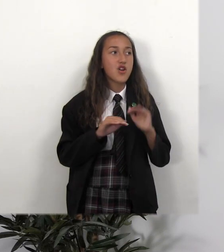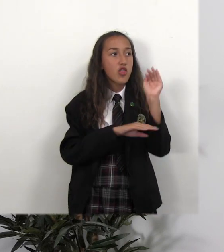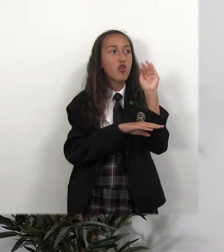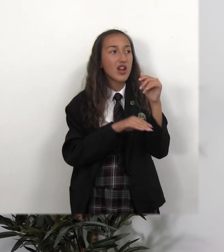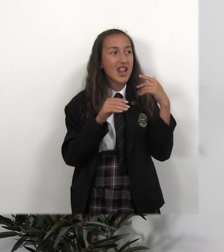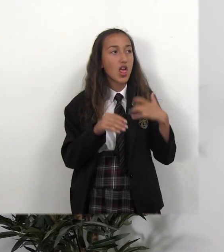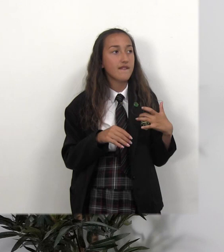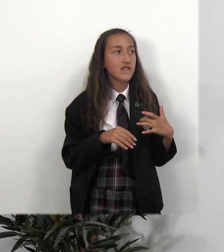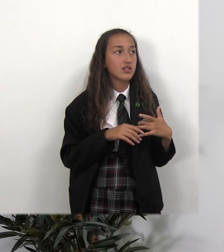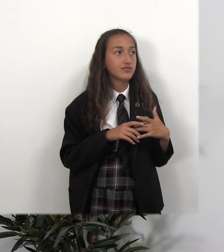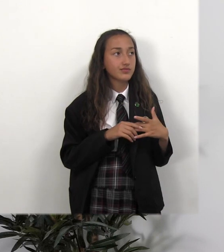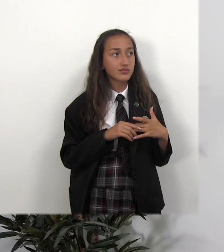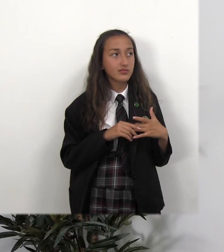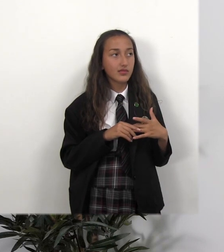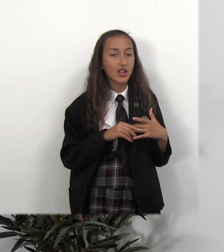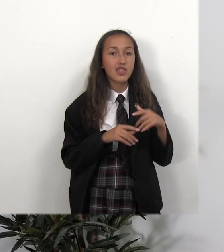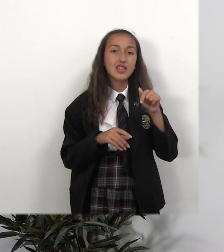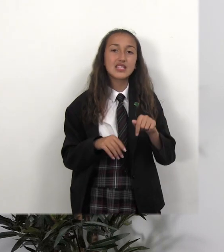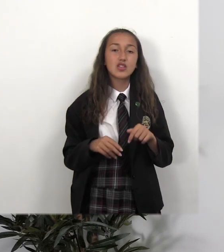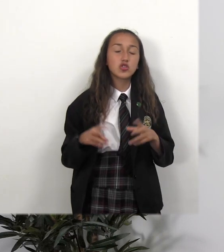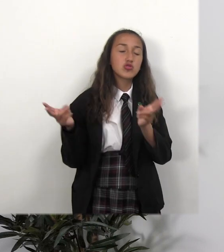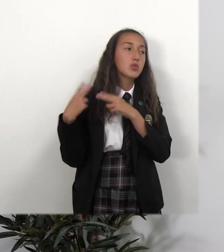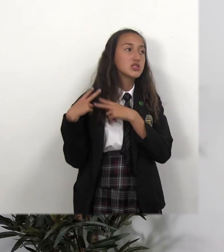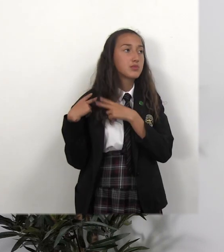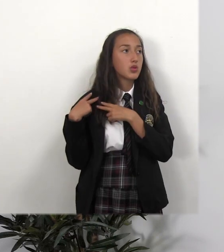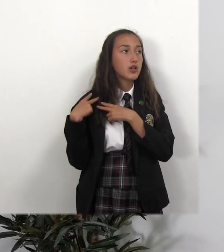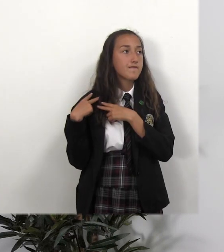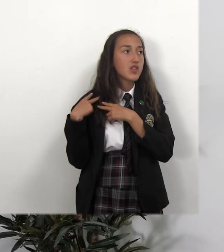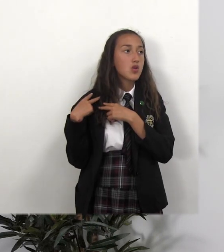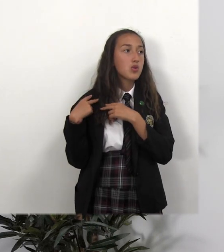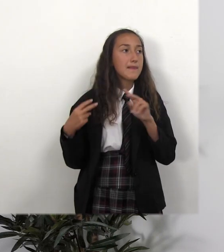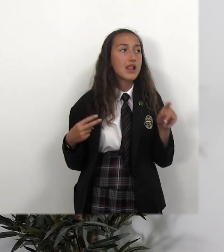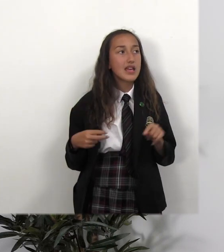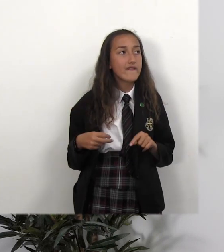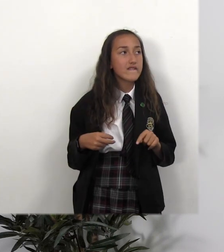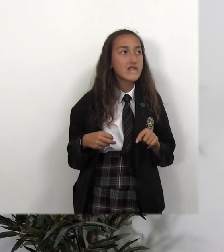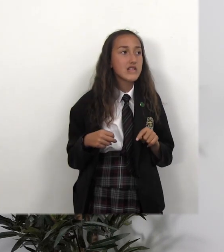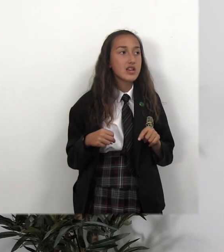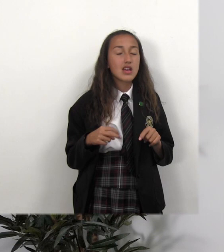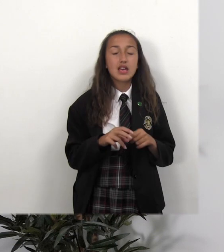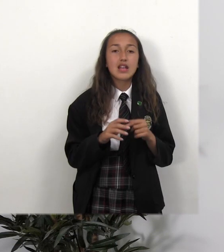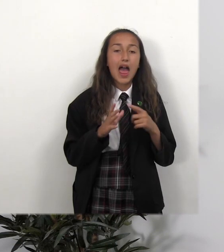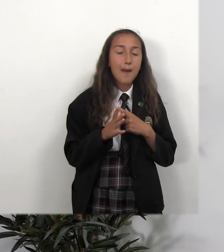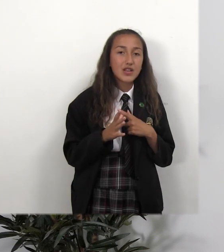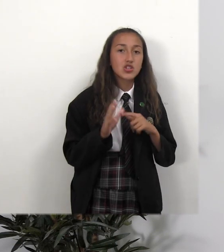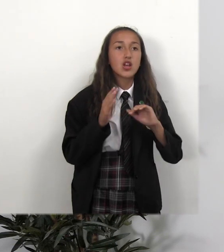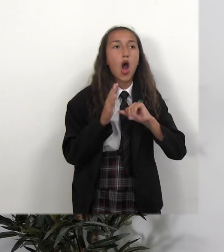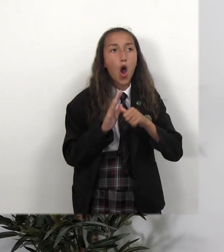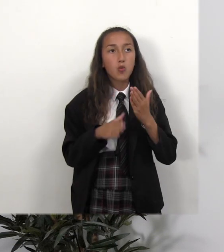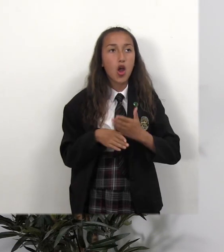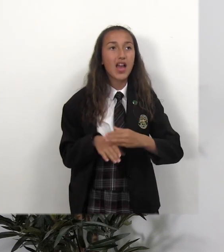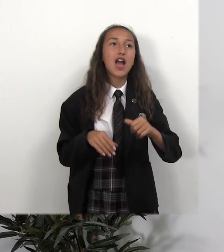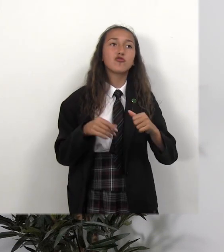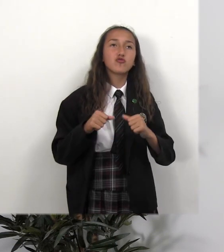life. This leads on to responsible. We believe the combination of being ambitious, hardworking,